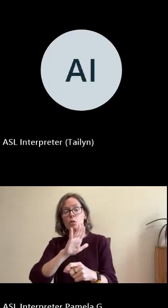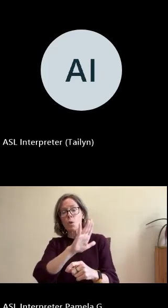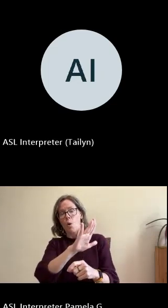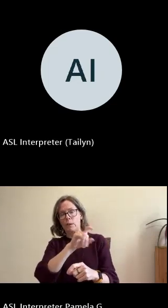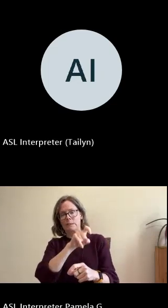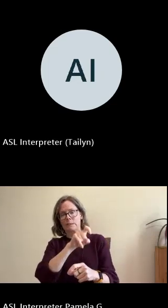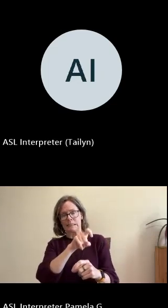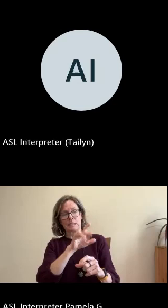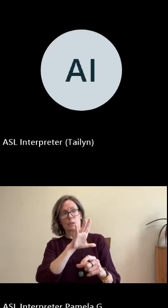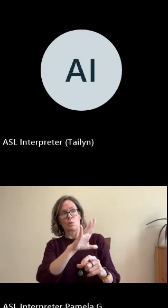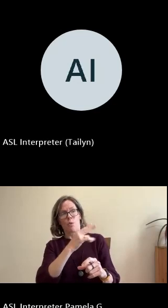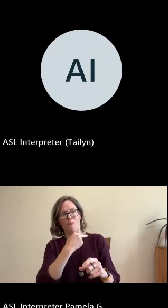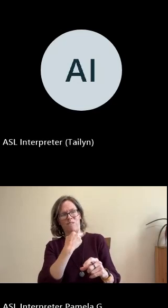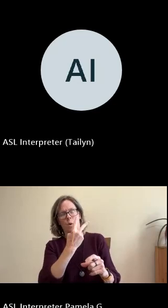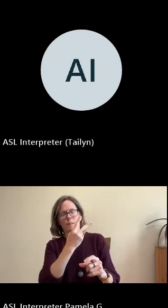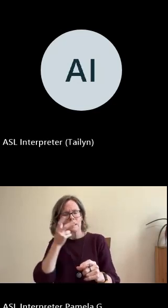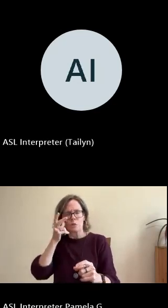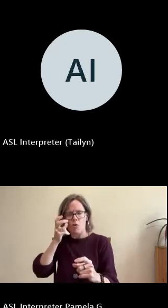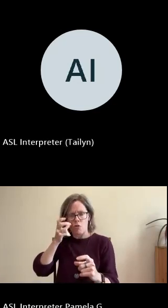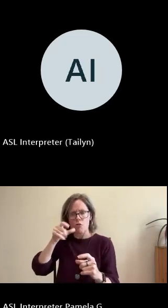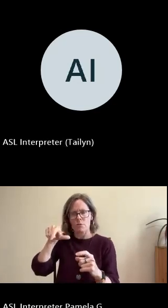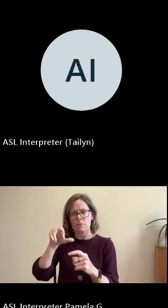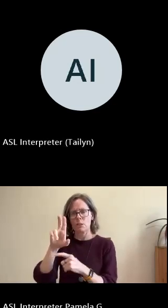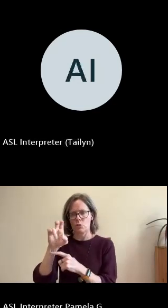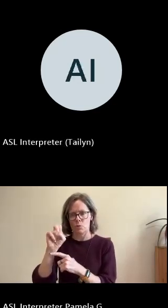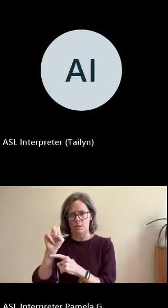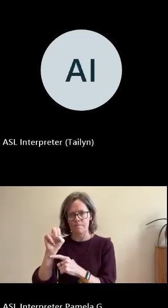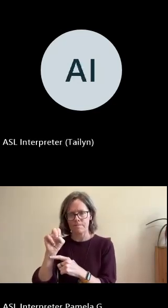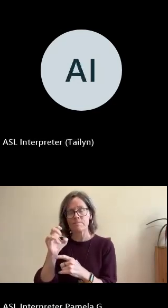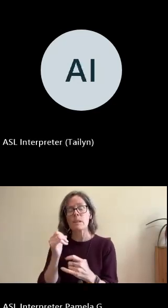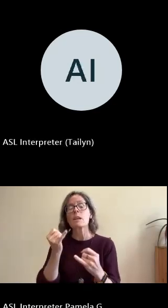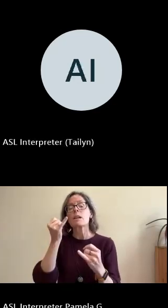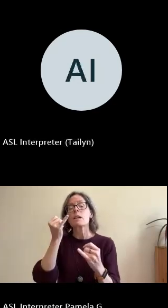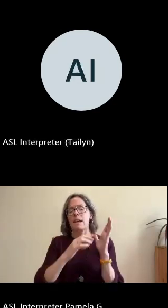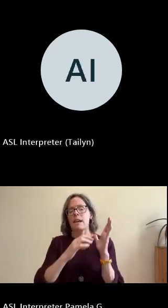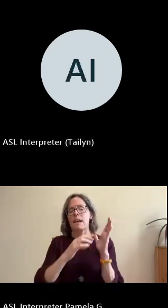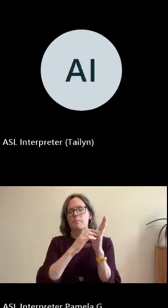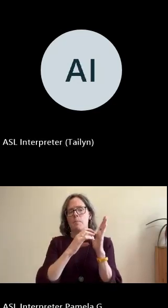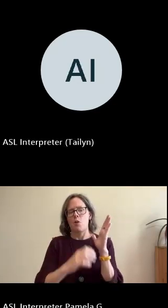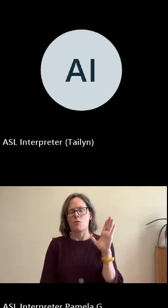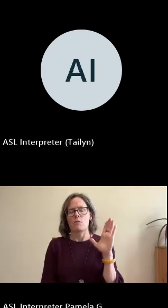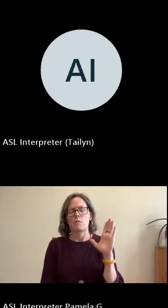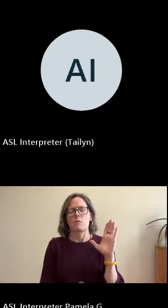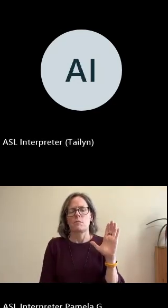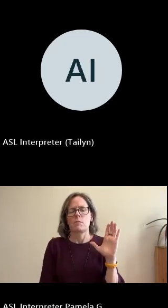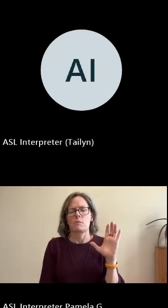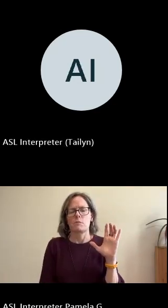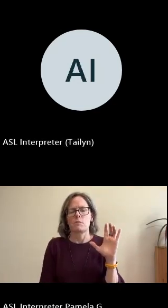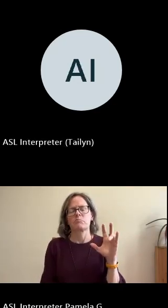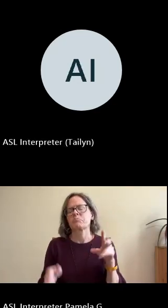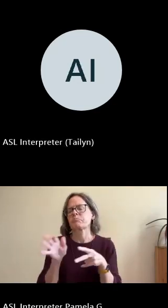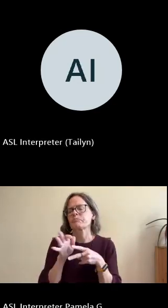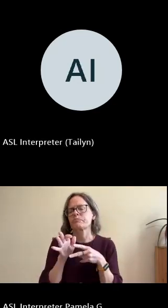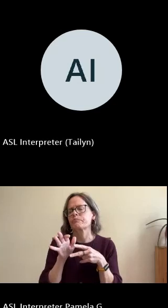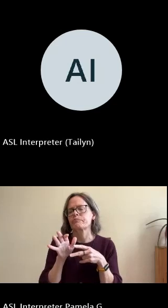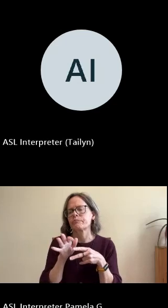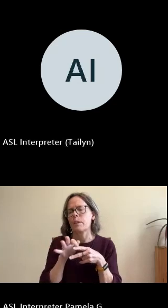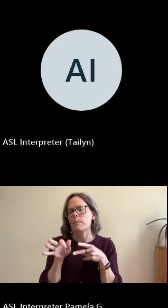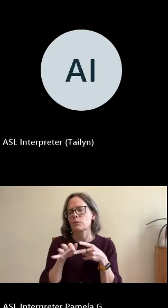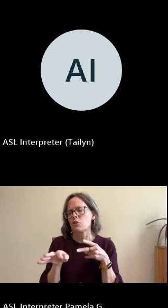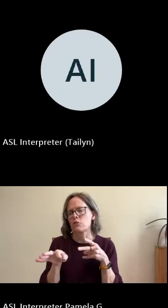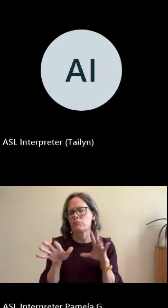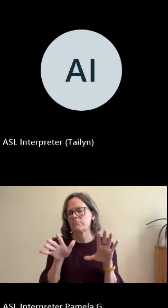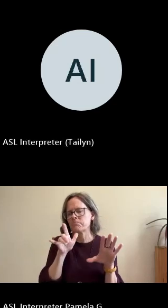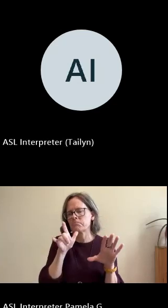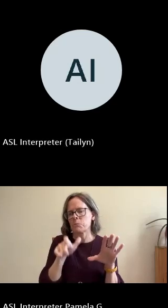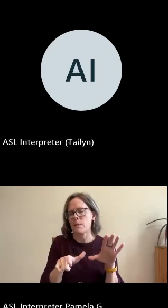being heard in our union. This last section here is optional. So you could completely skip